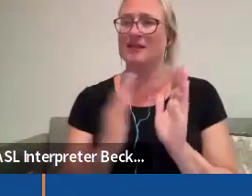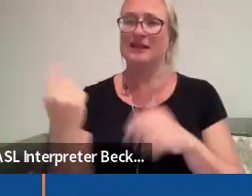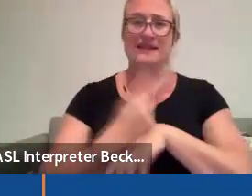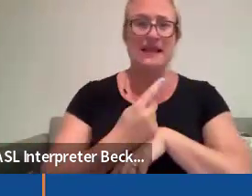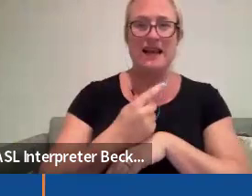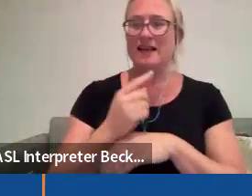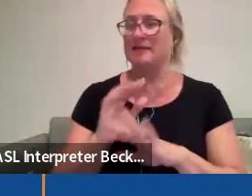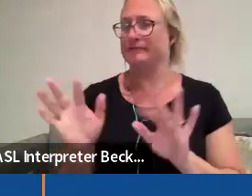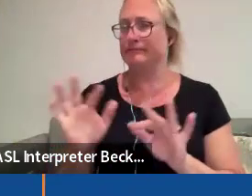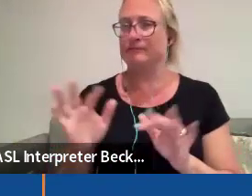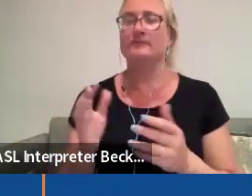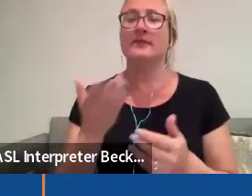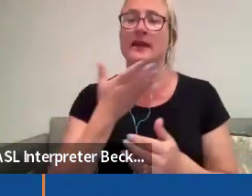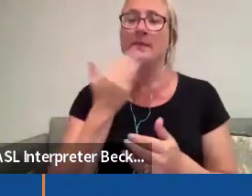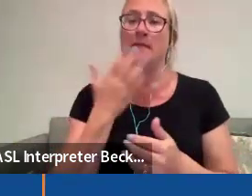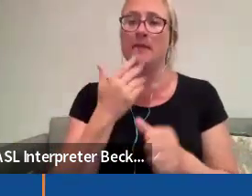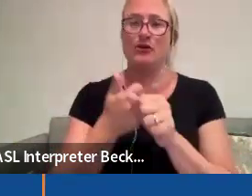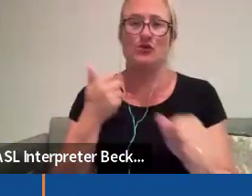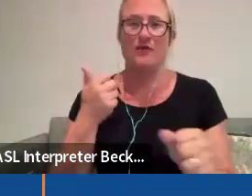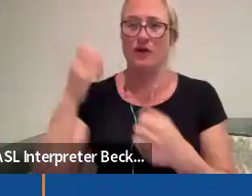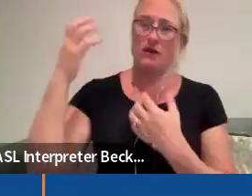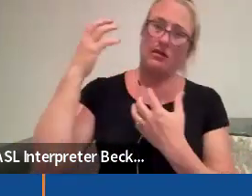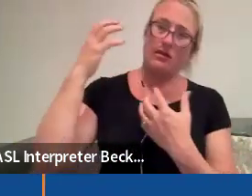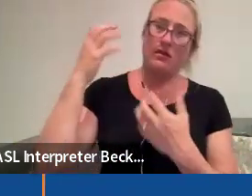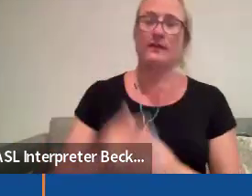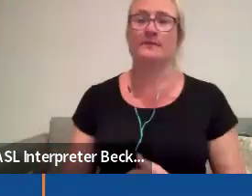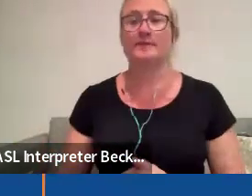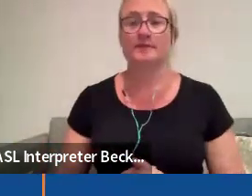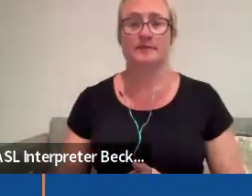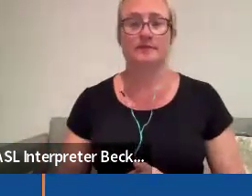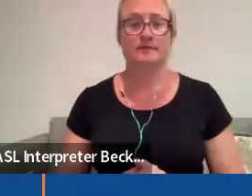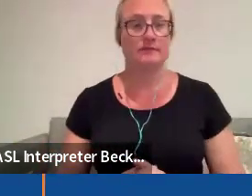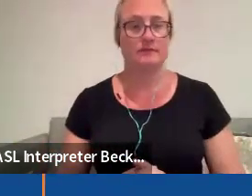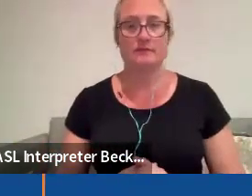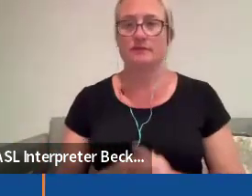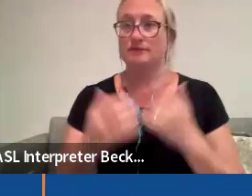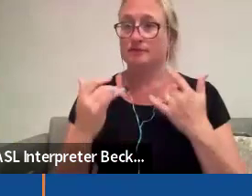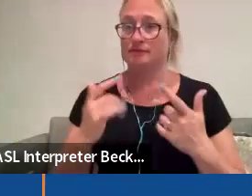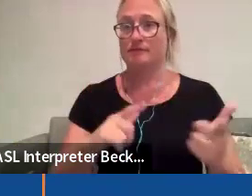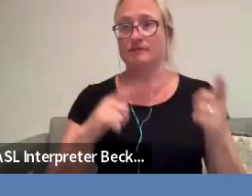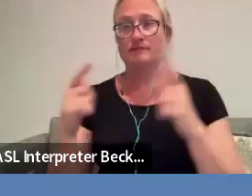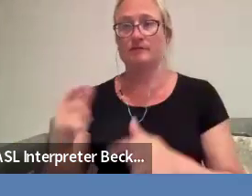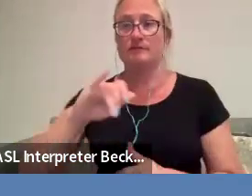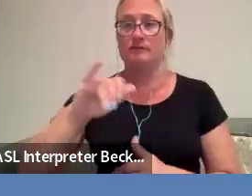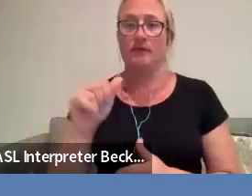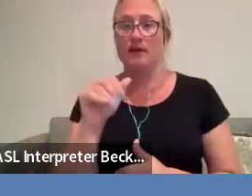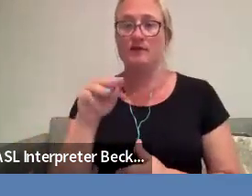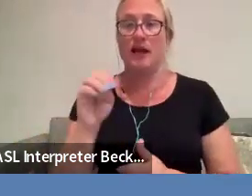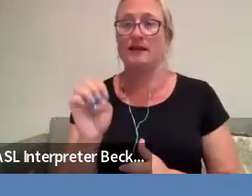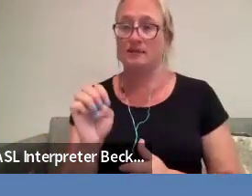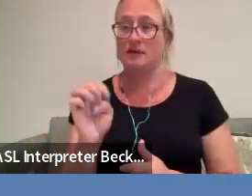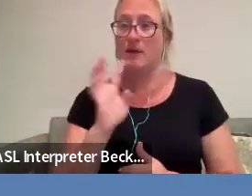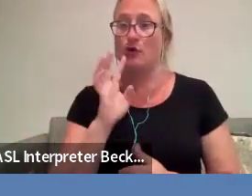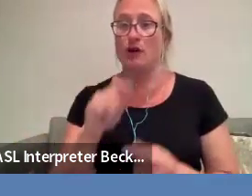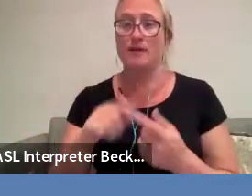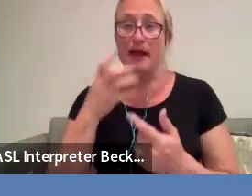evening, that would be best to avoid being in the sun. And I will turn it over now to Jasmine, and she will talk about heat